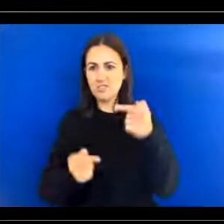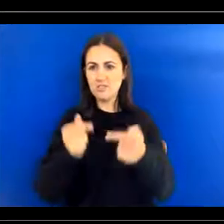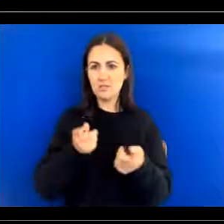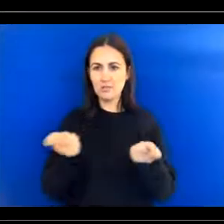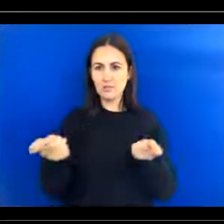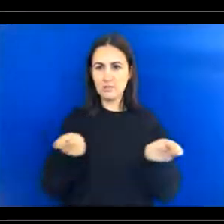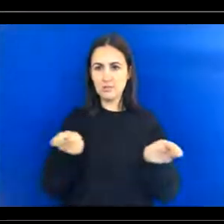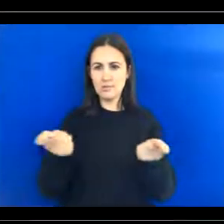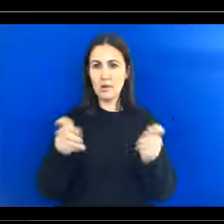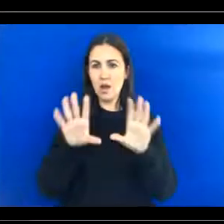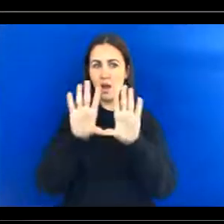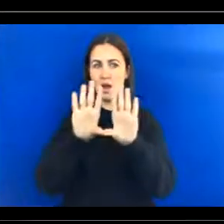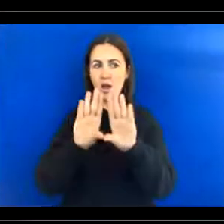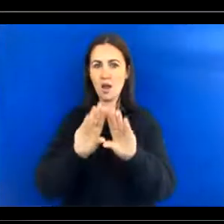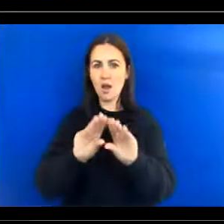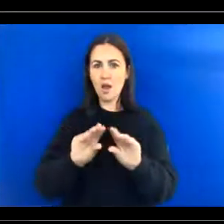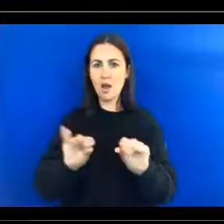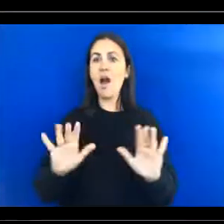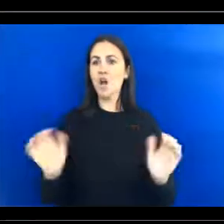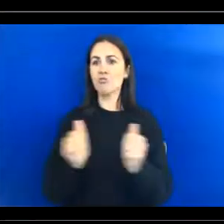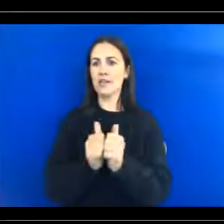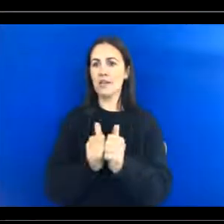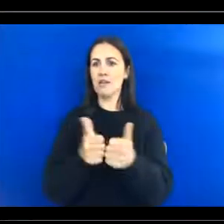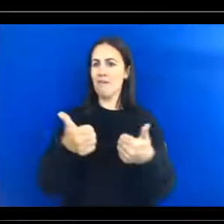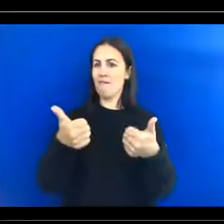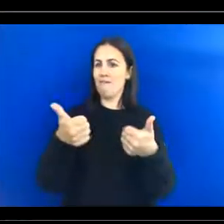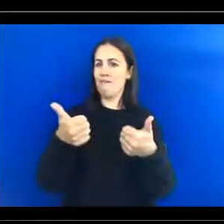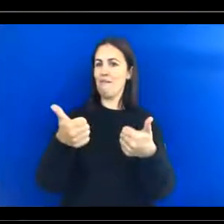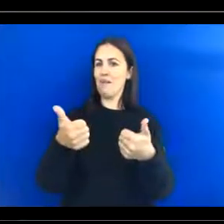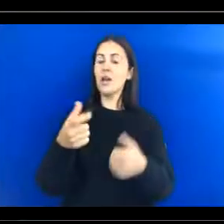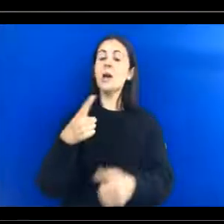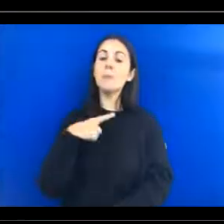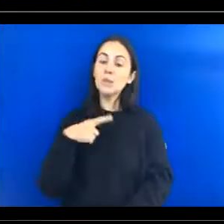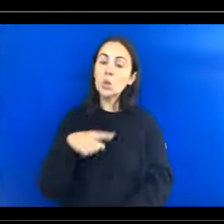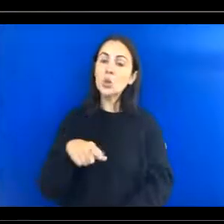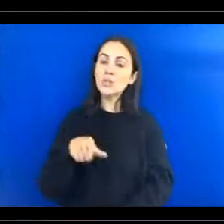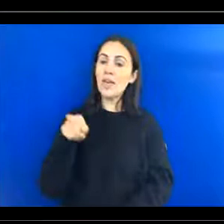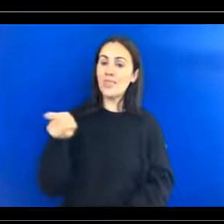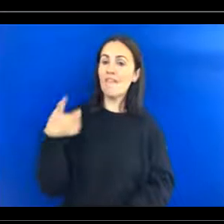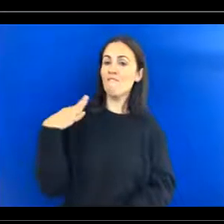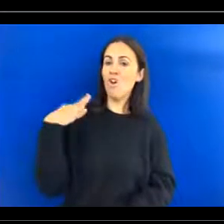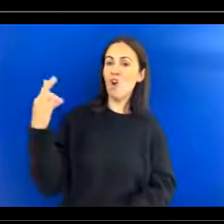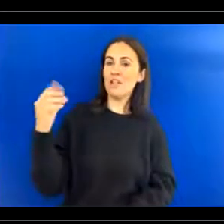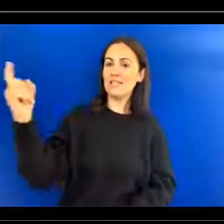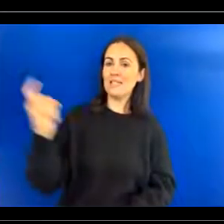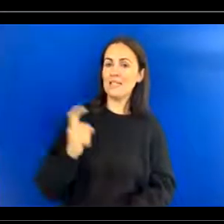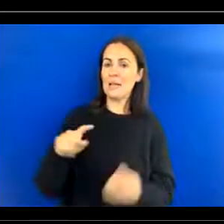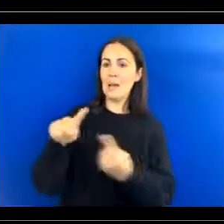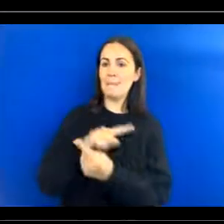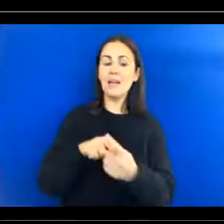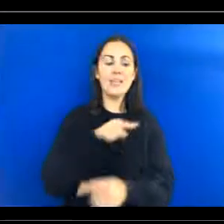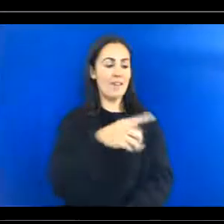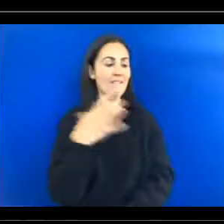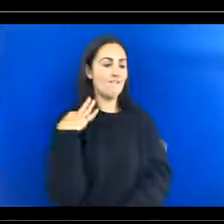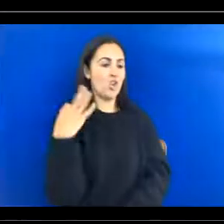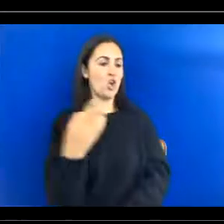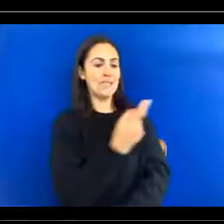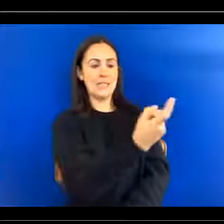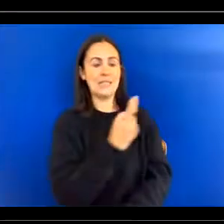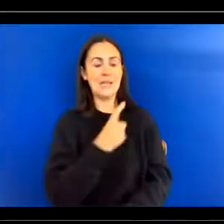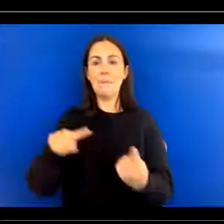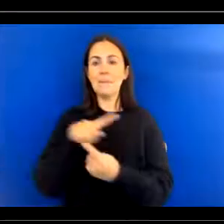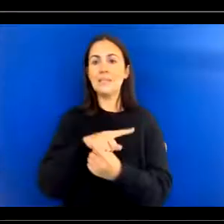of the reason it's so successful is because of that voluntary nature of mediation, so that when people say yes to mediation,